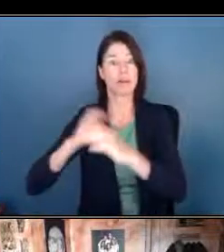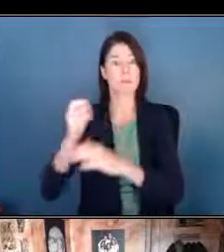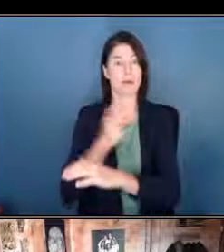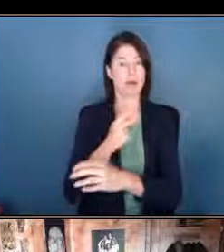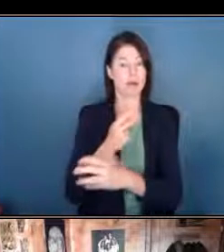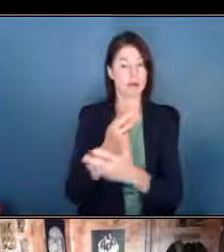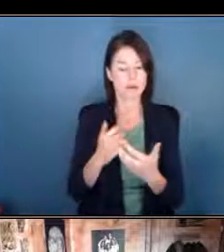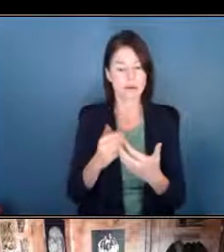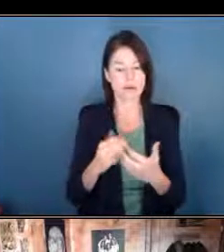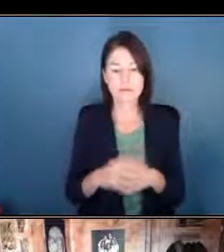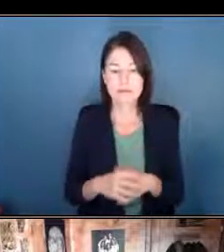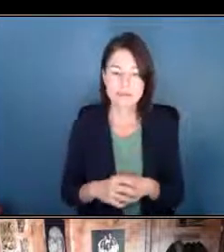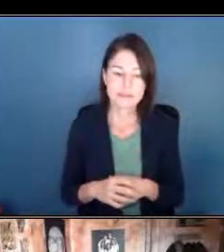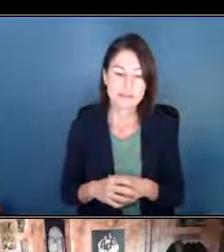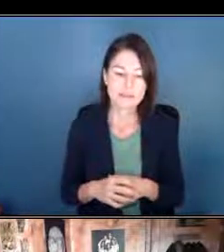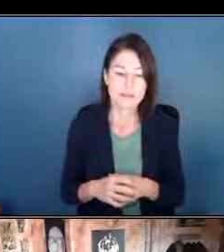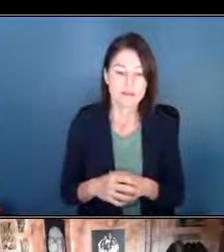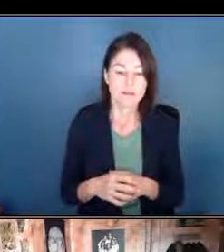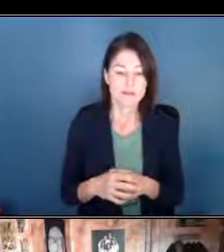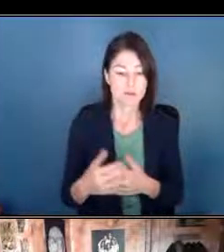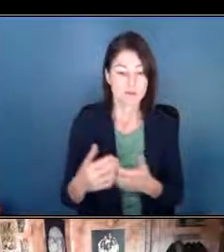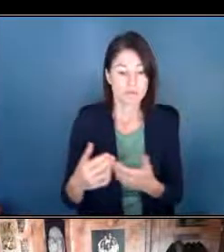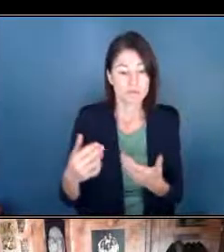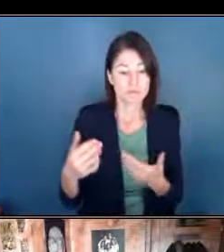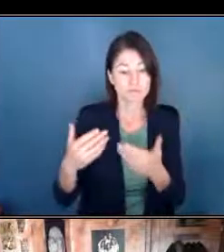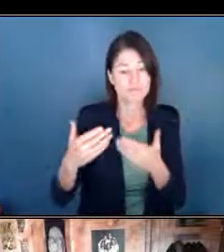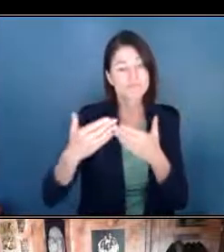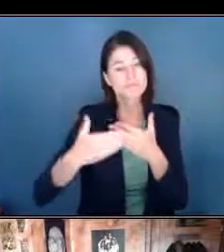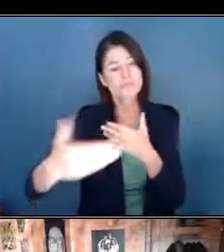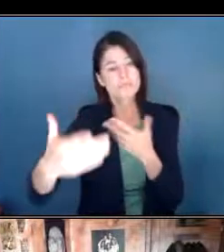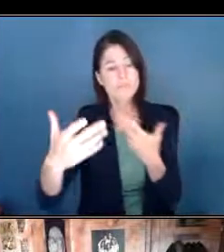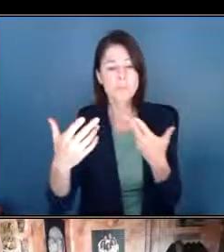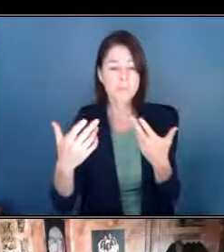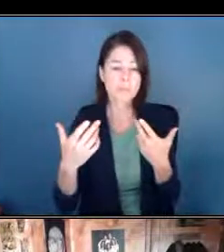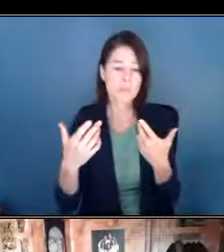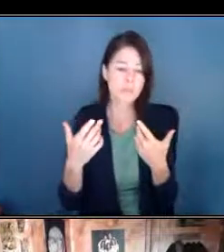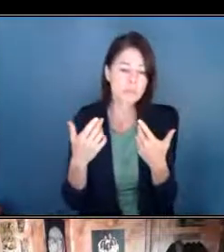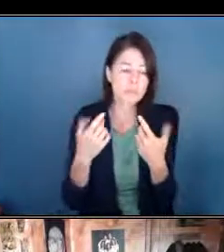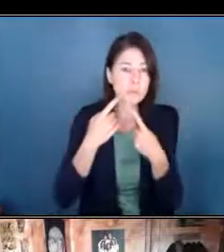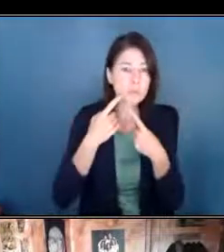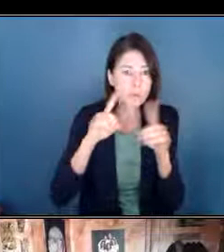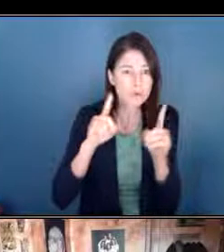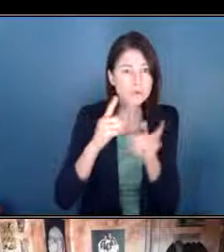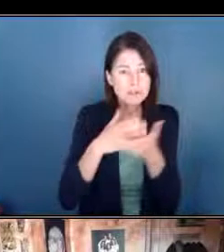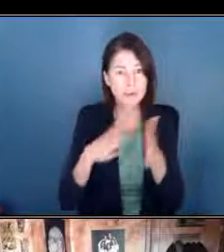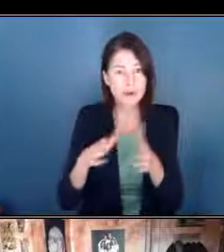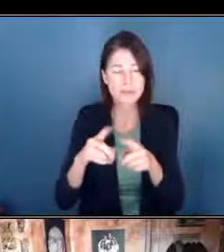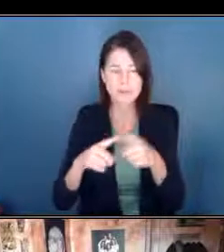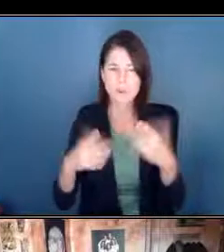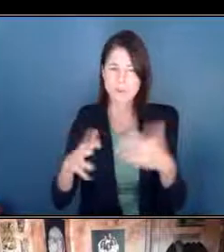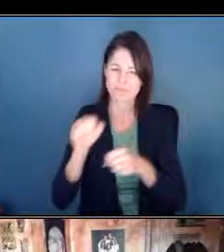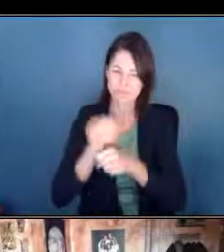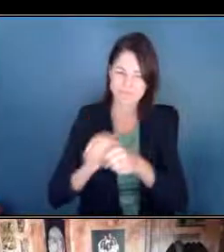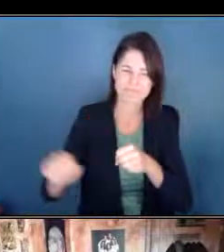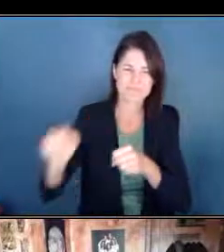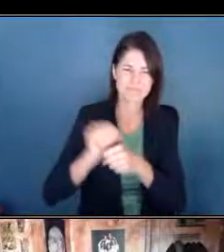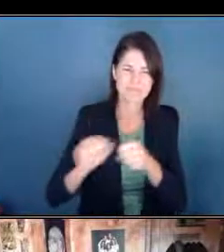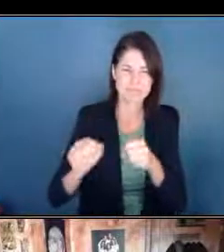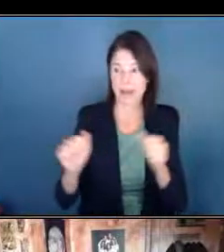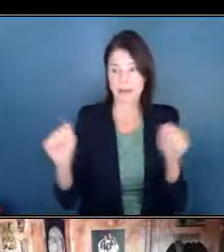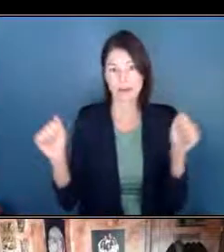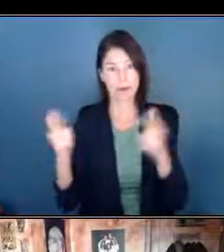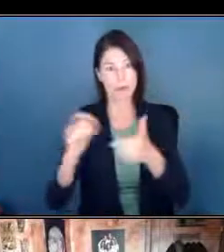but unfortunately, it was not sustainable. As you can imagine, it's a lot of work. Everybody has to be open to it,